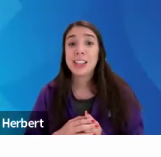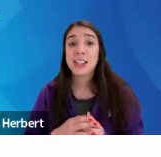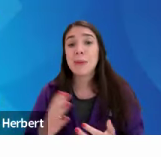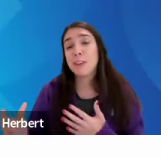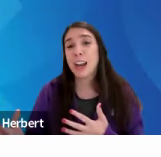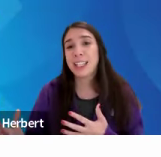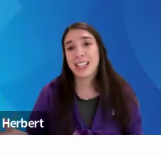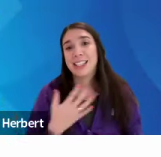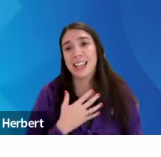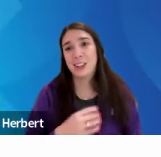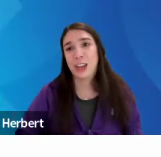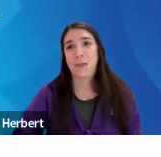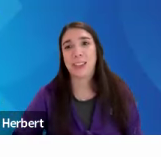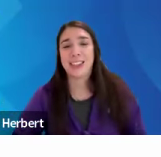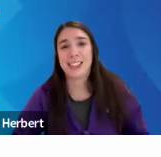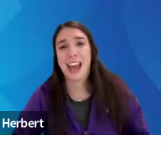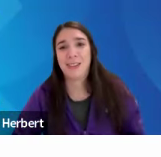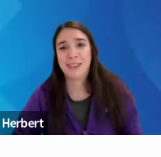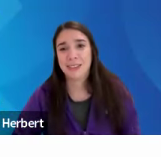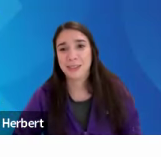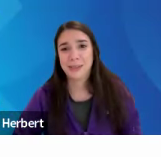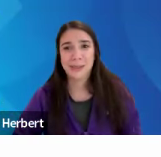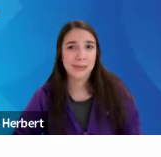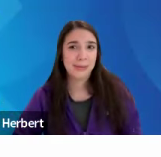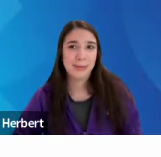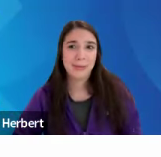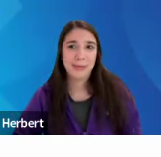share some of your ideas in the chat with us now.